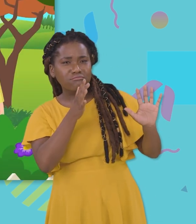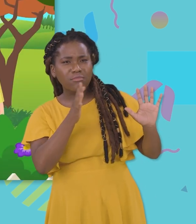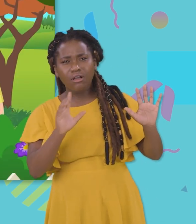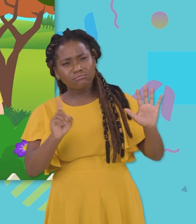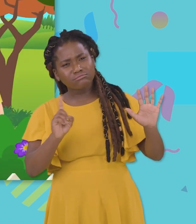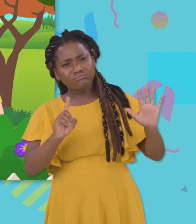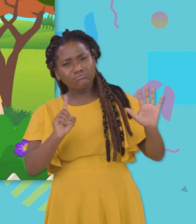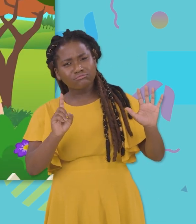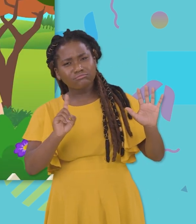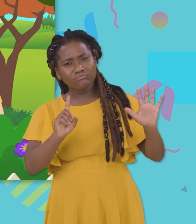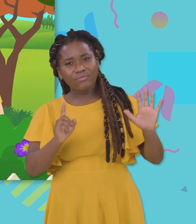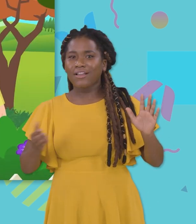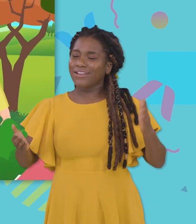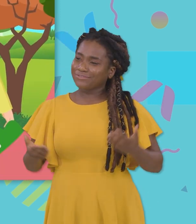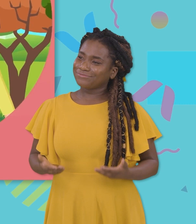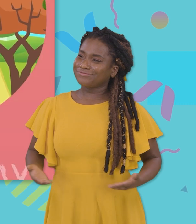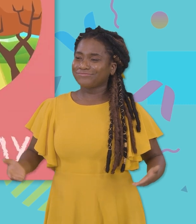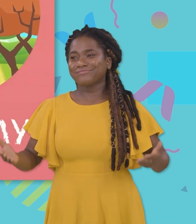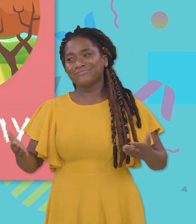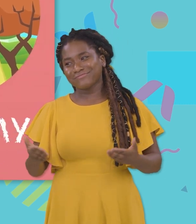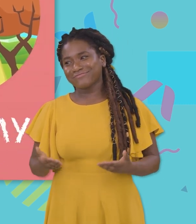Mommy finger, where are you?